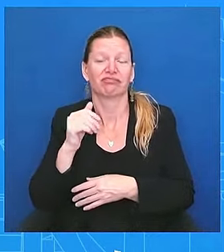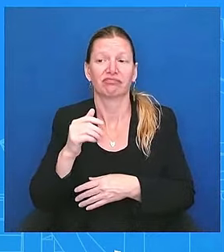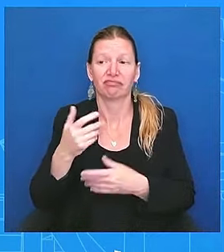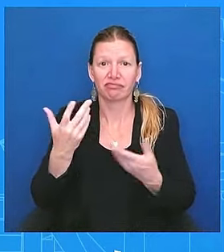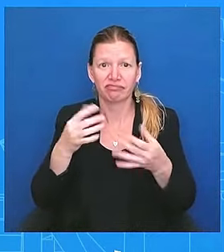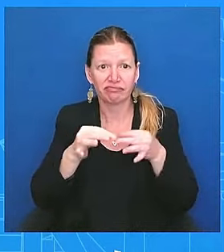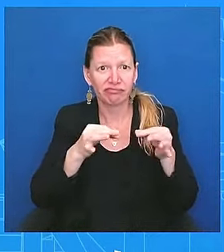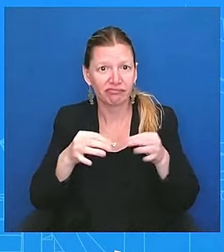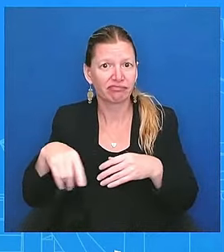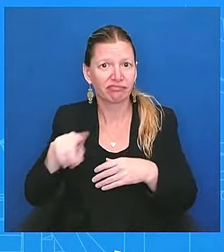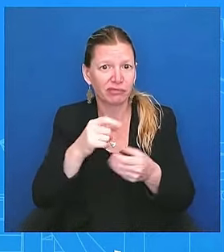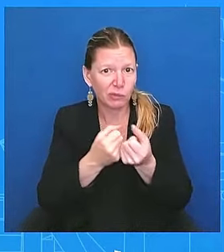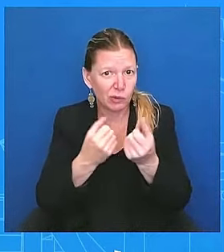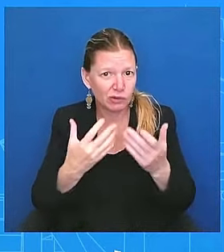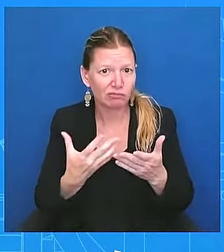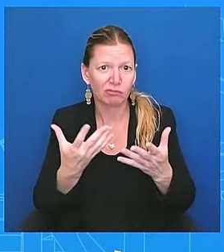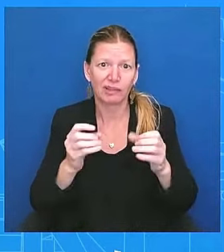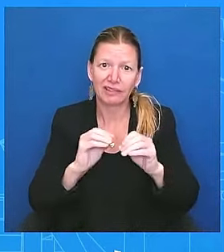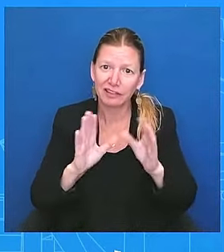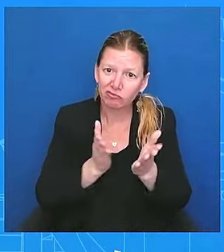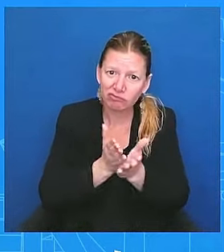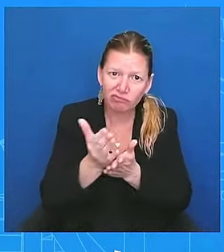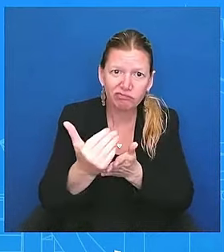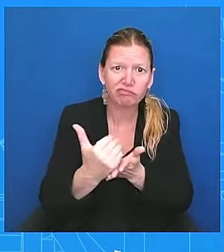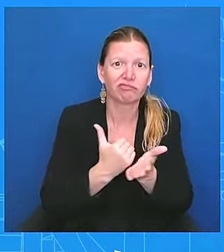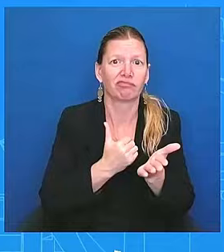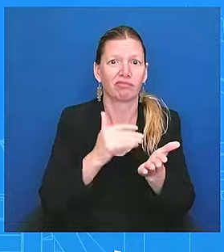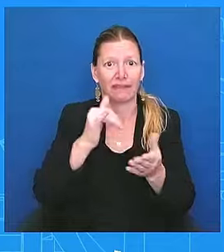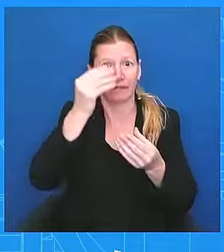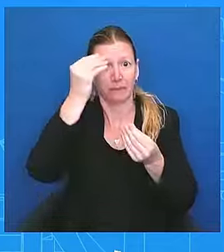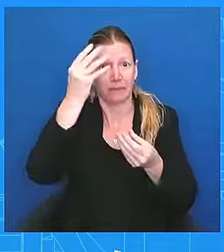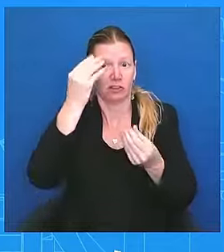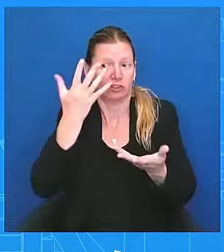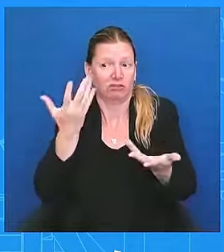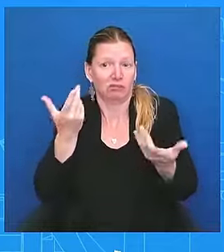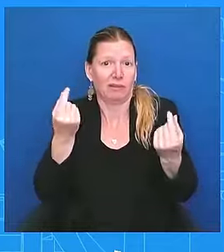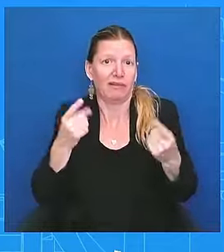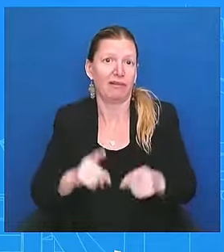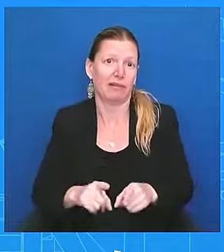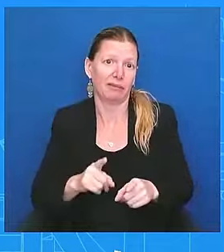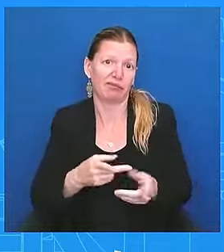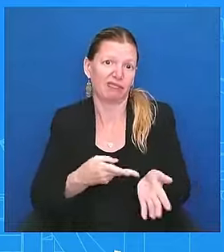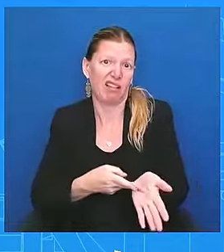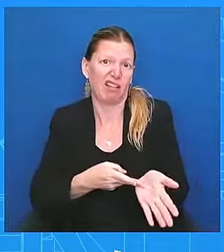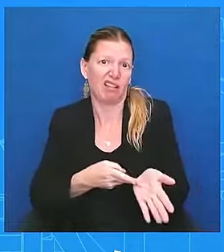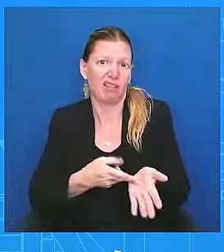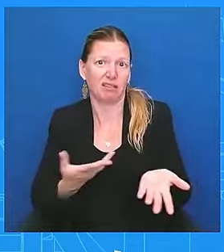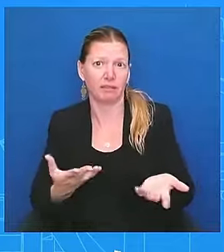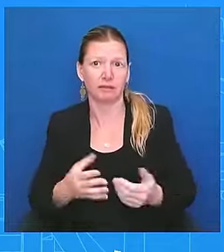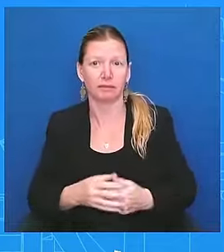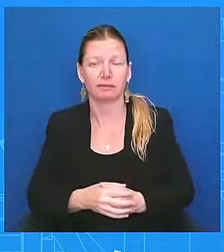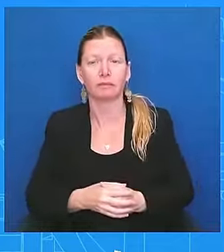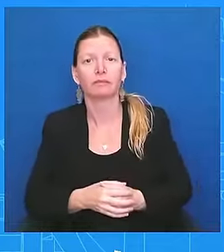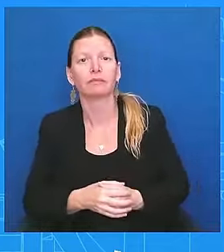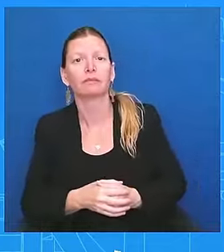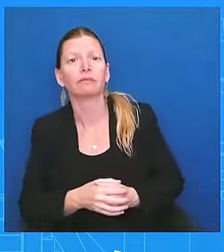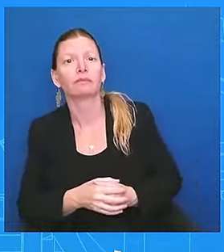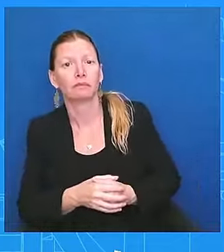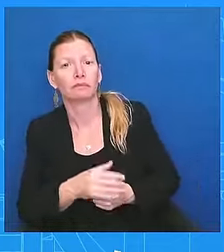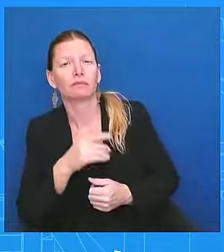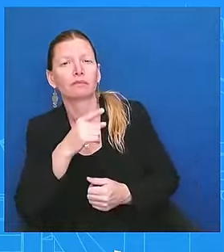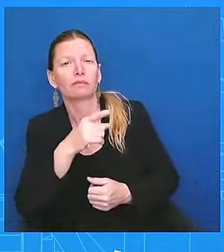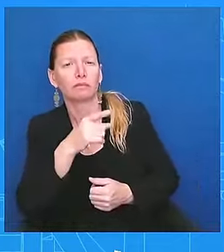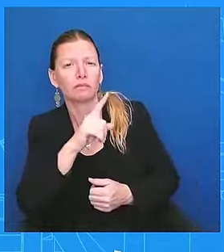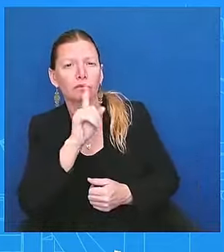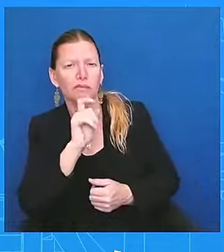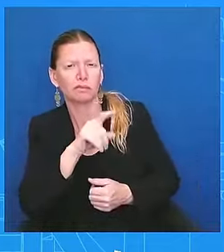of you would get that information as he's speaking to his sport, his supporters last night. Sure. You mentioned all the calls that he has made in your topper. Why wasn't he doing that on Friday? And why wasn't he doing